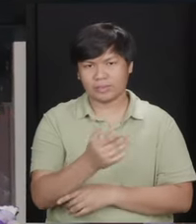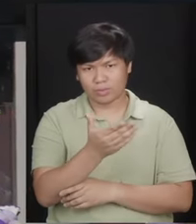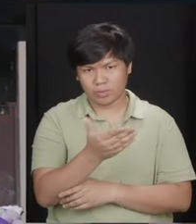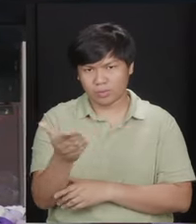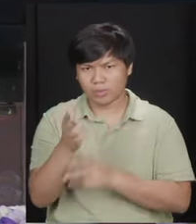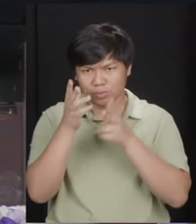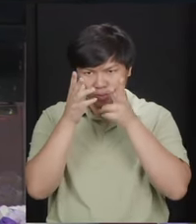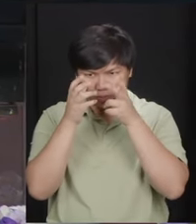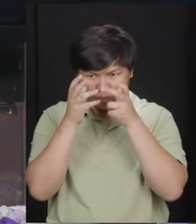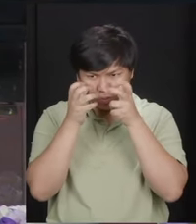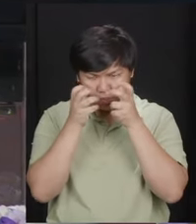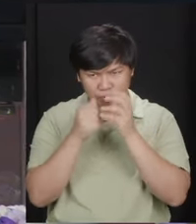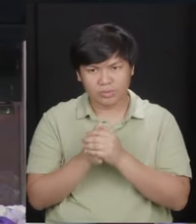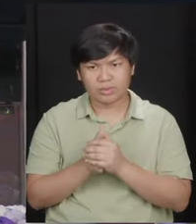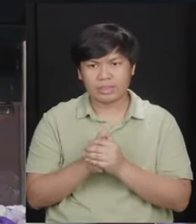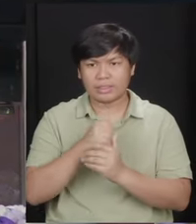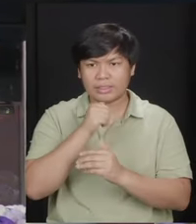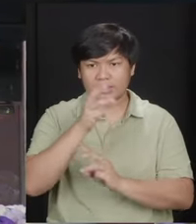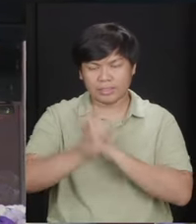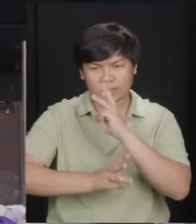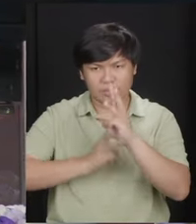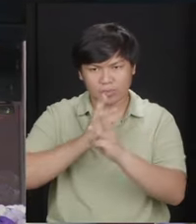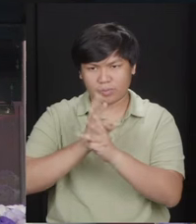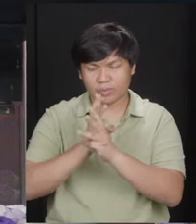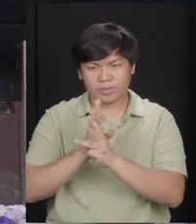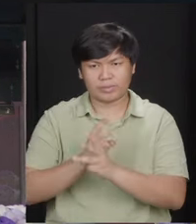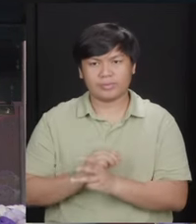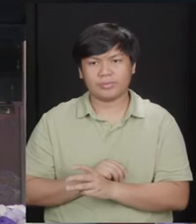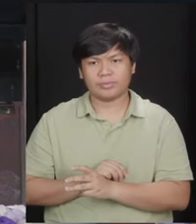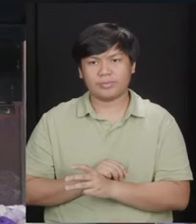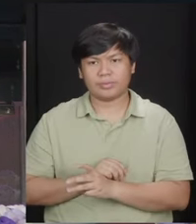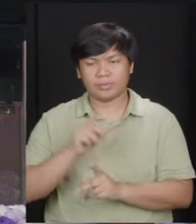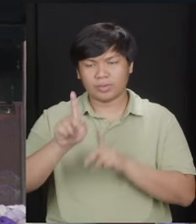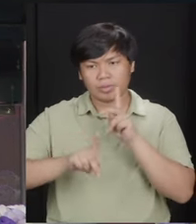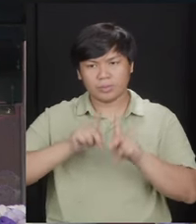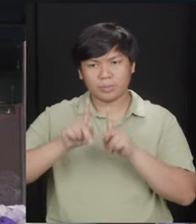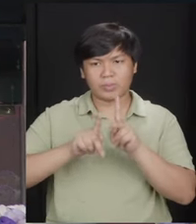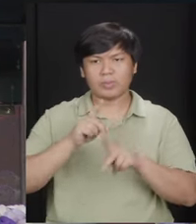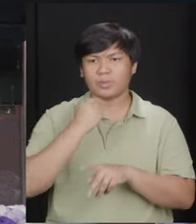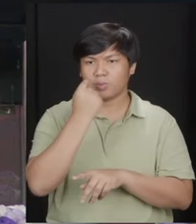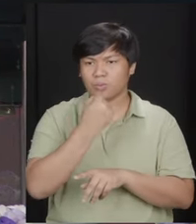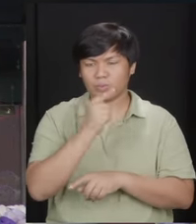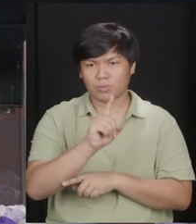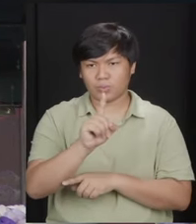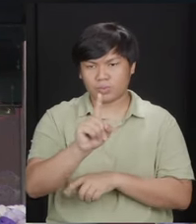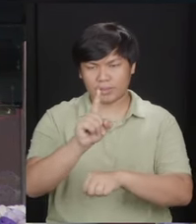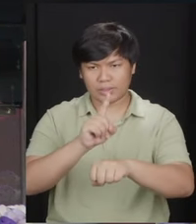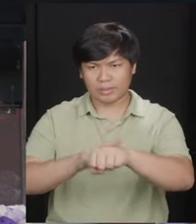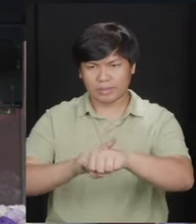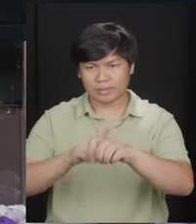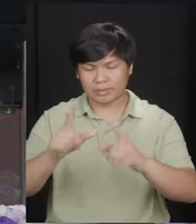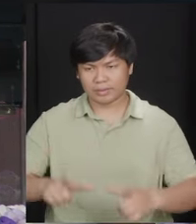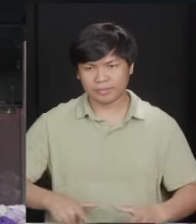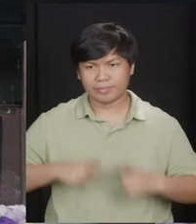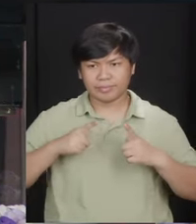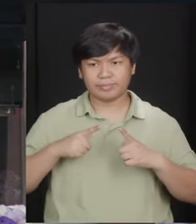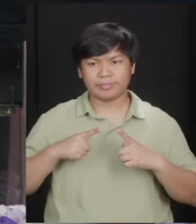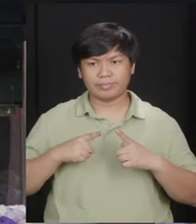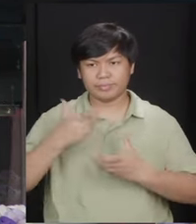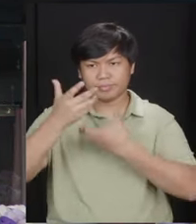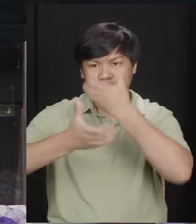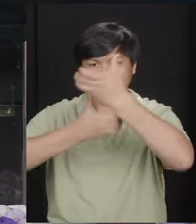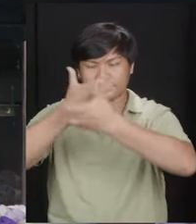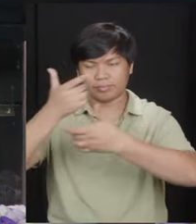who hear. It's not the world in general. It's to those who have one point in their life, confess